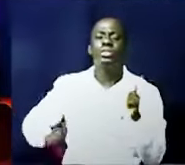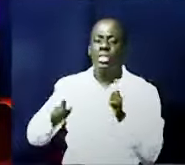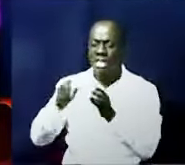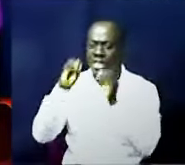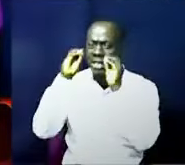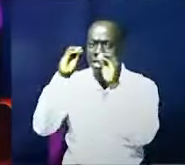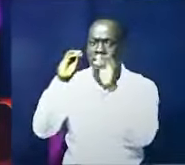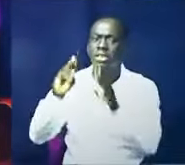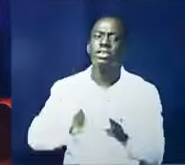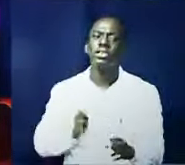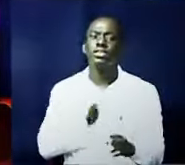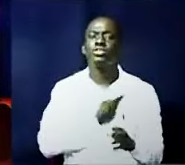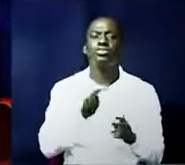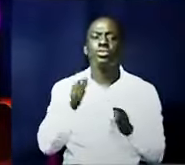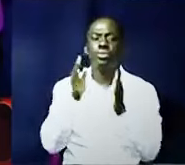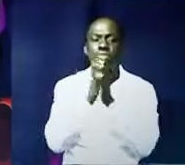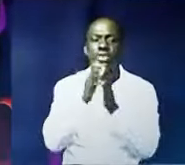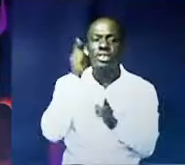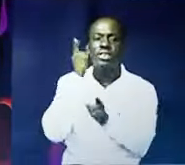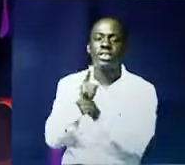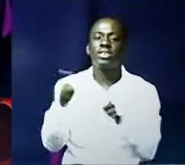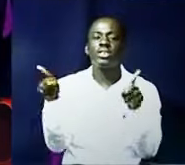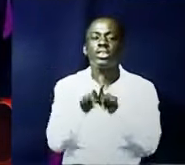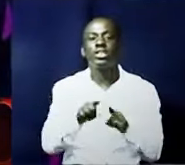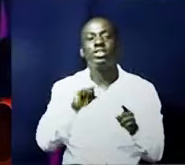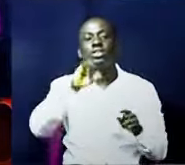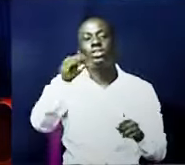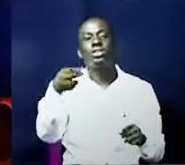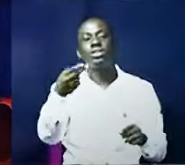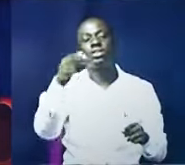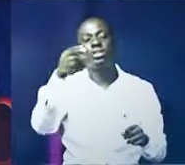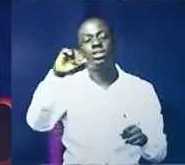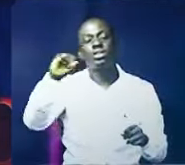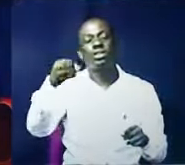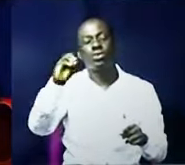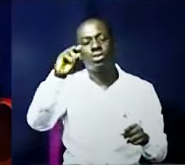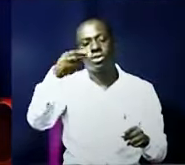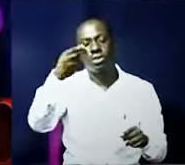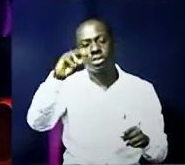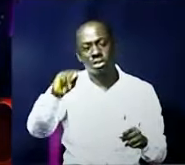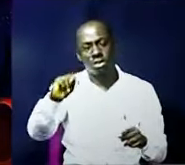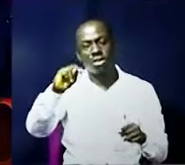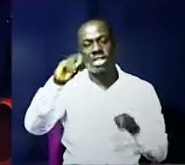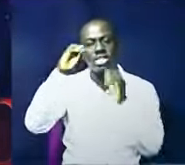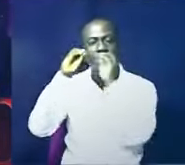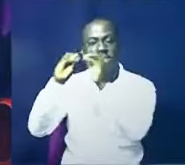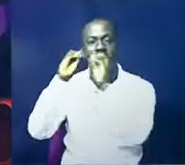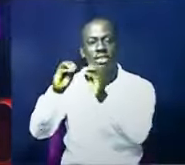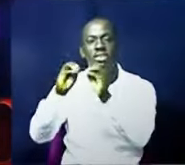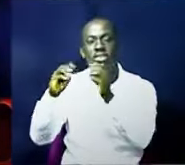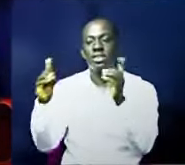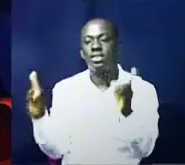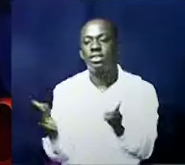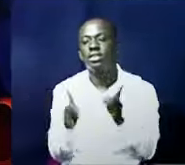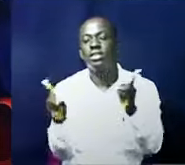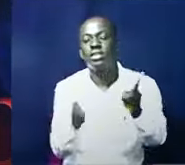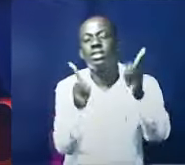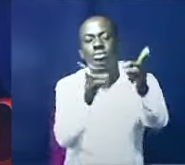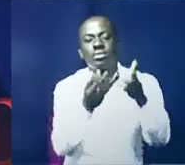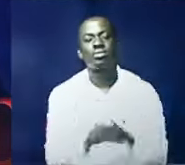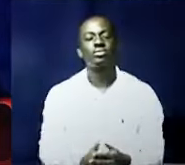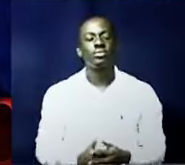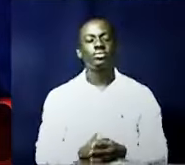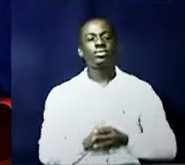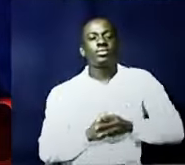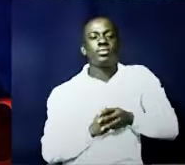his disciples. Na eba se owo baby ebo mpae na ojaye no ne suafo nu